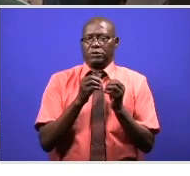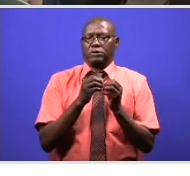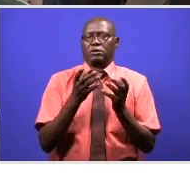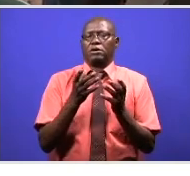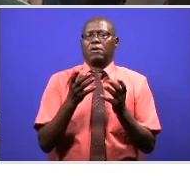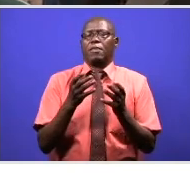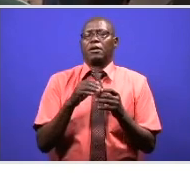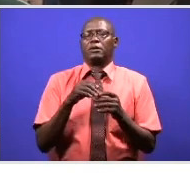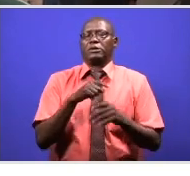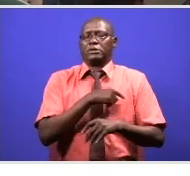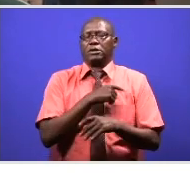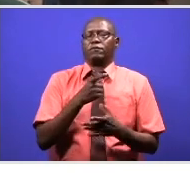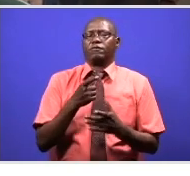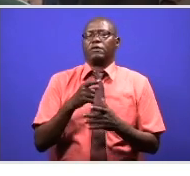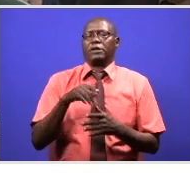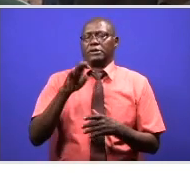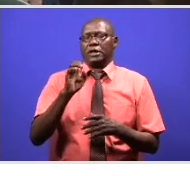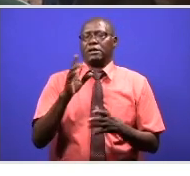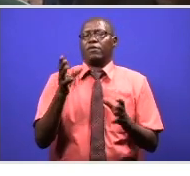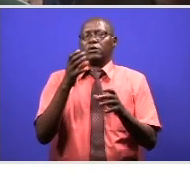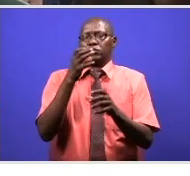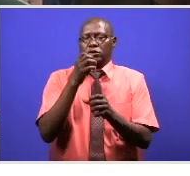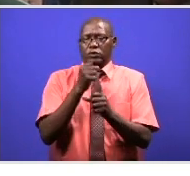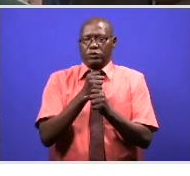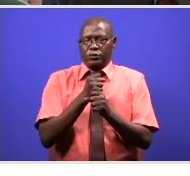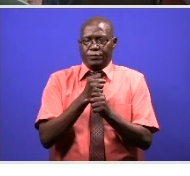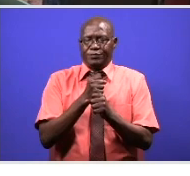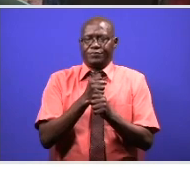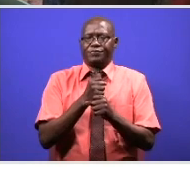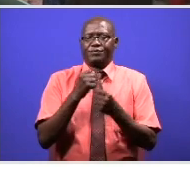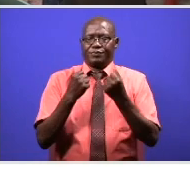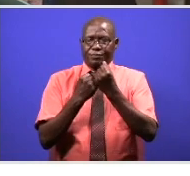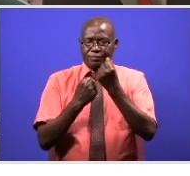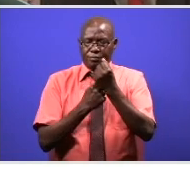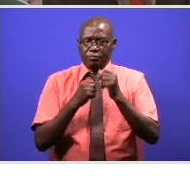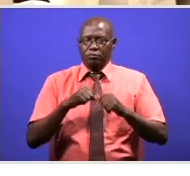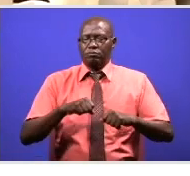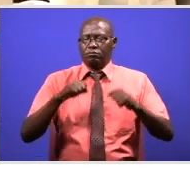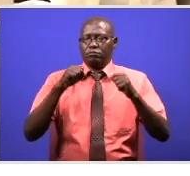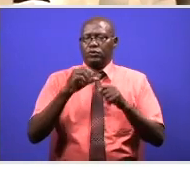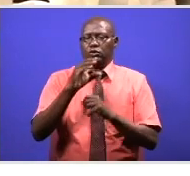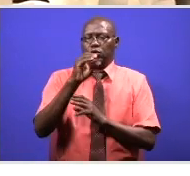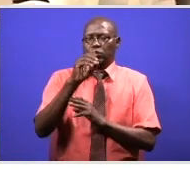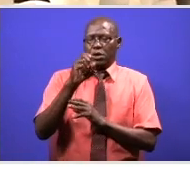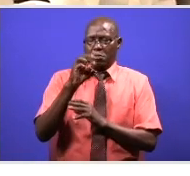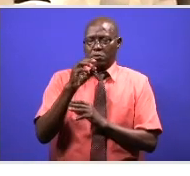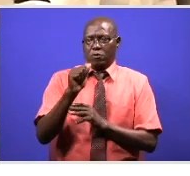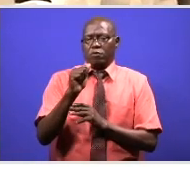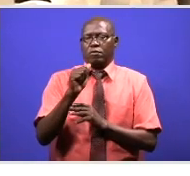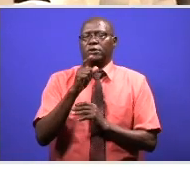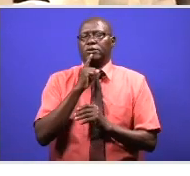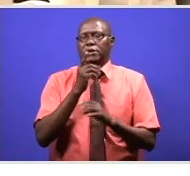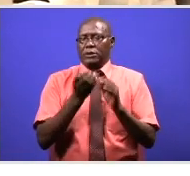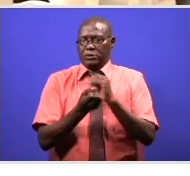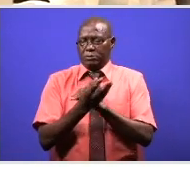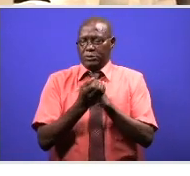in an effort to unite CEOs across the world. The founding chair of the association, Roger Sodima, who gave a brief description of the functions